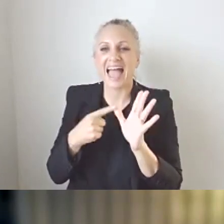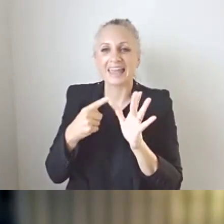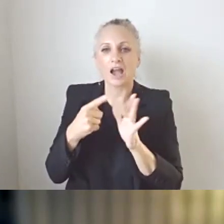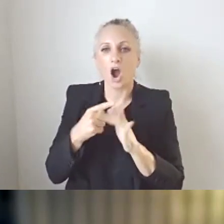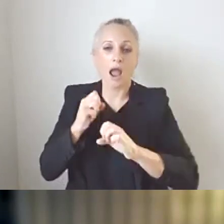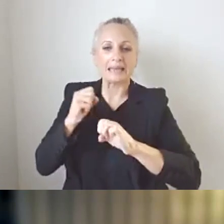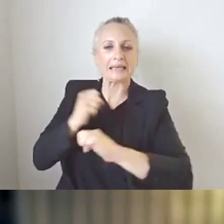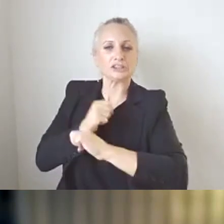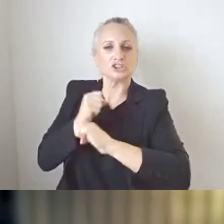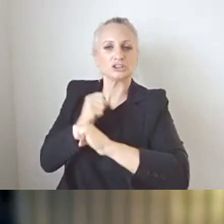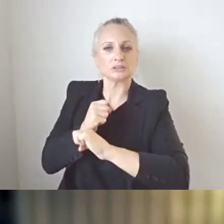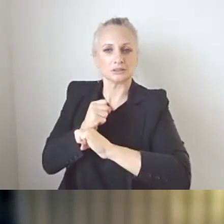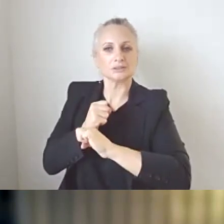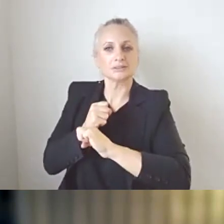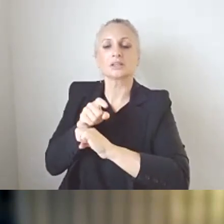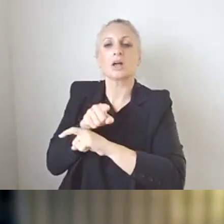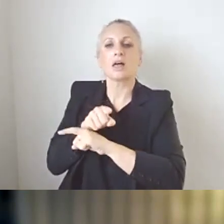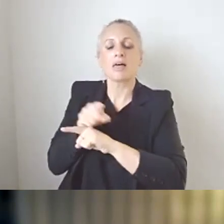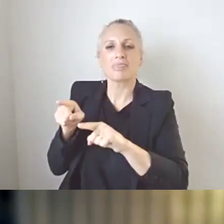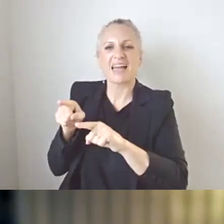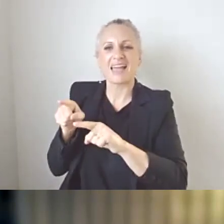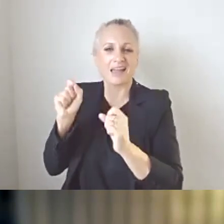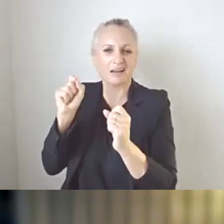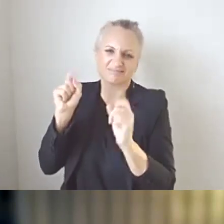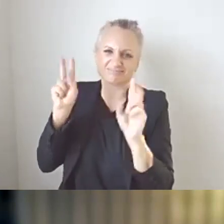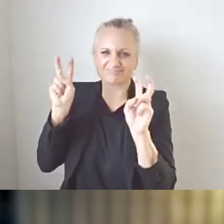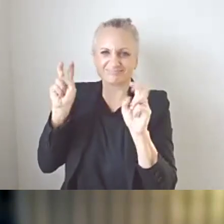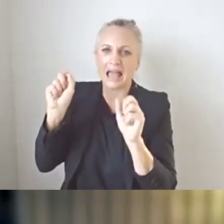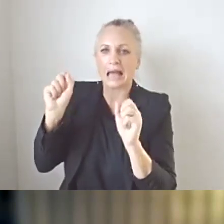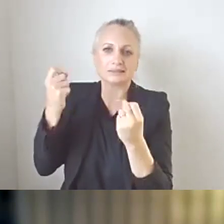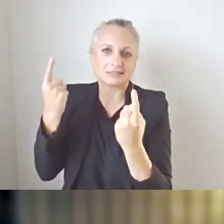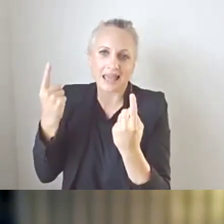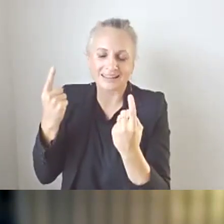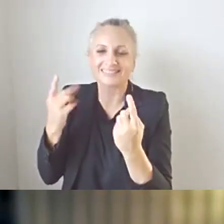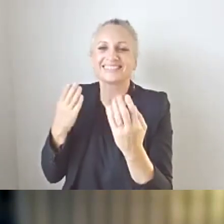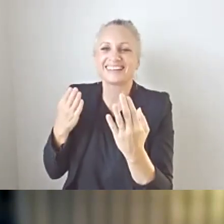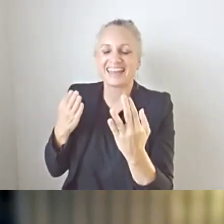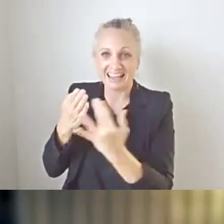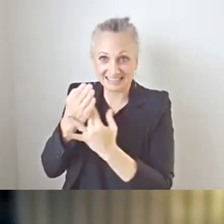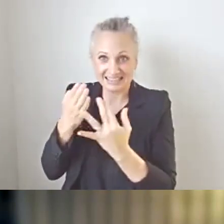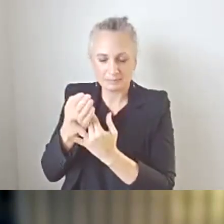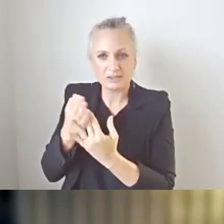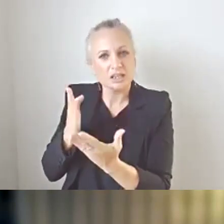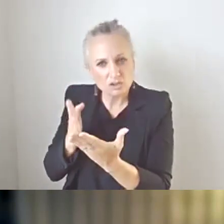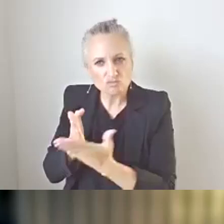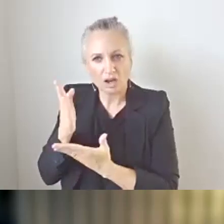that accessibility is a right and very real, and understand the lived experiences that Catherine's